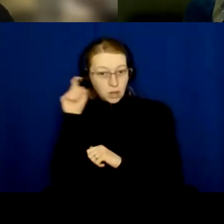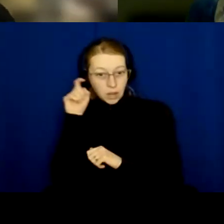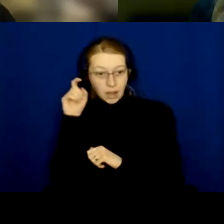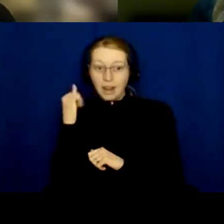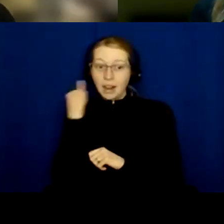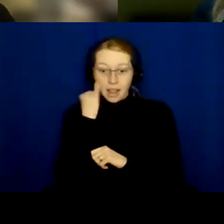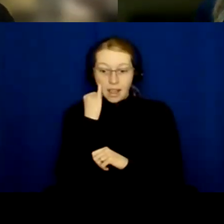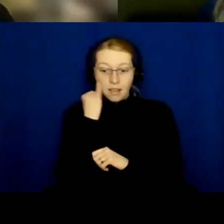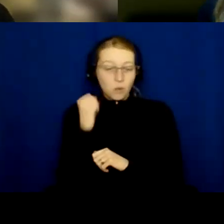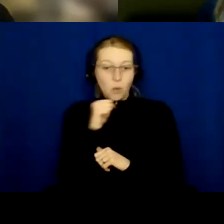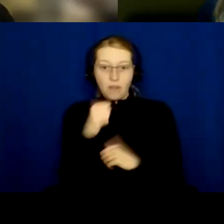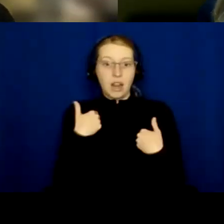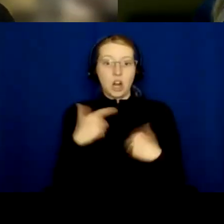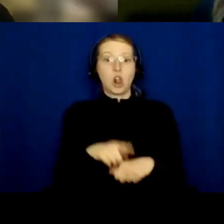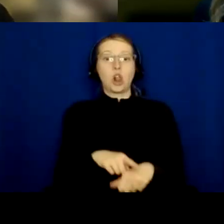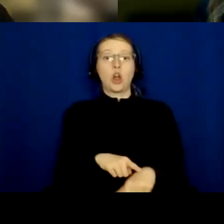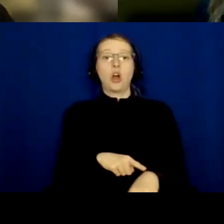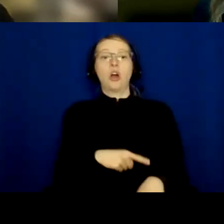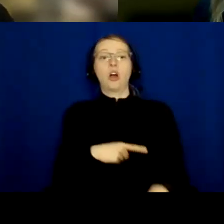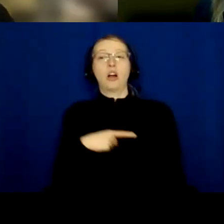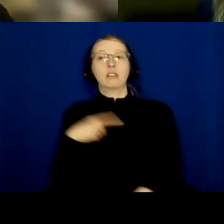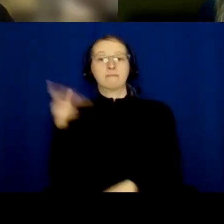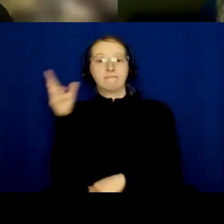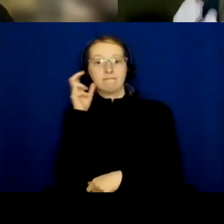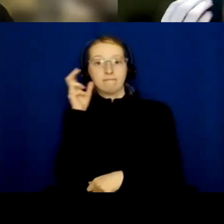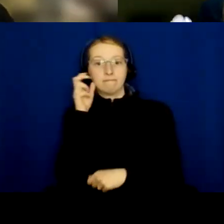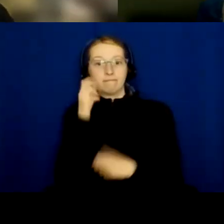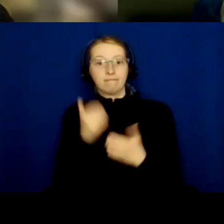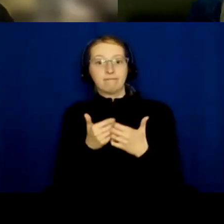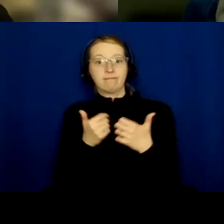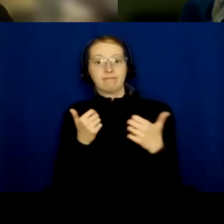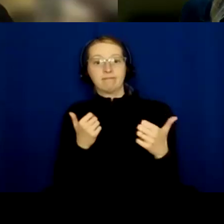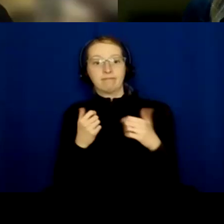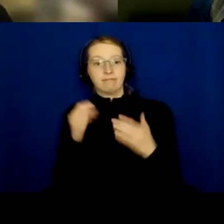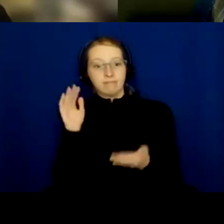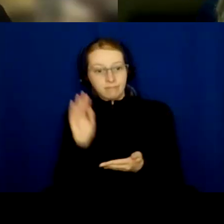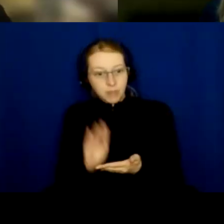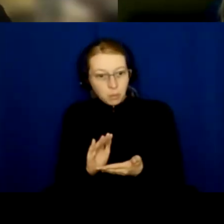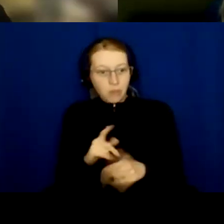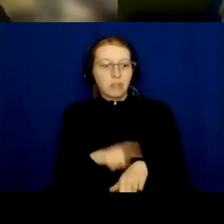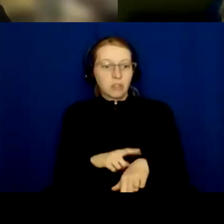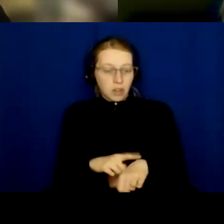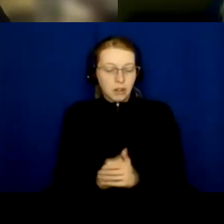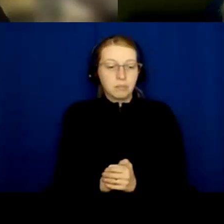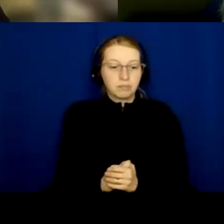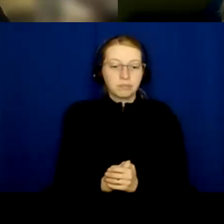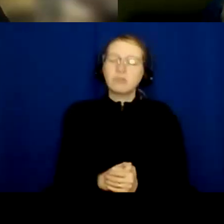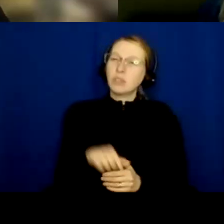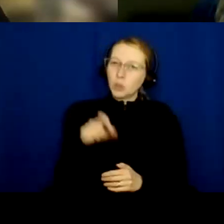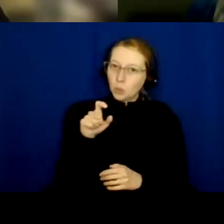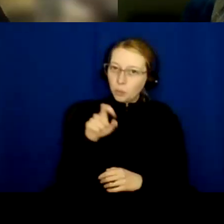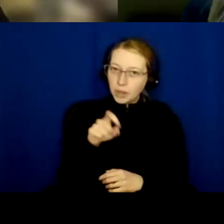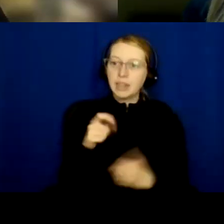period. We do need that kind of regular stimulation, hearing those words, to kind of